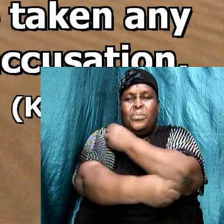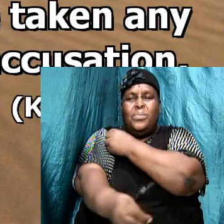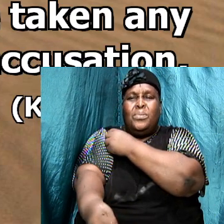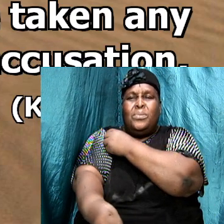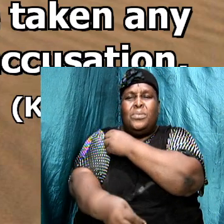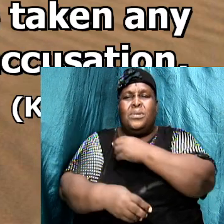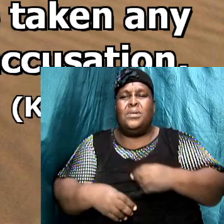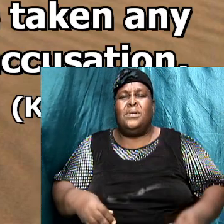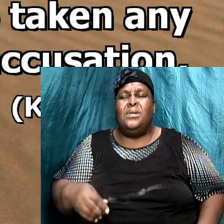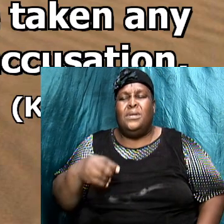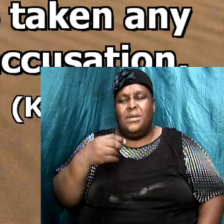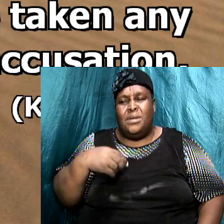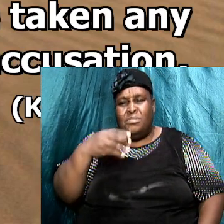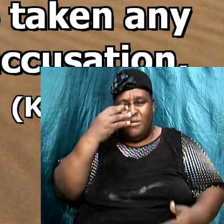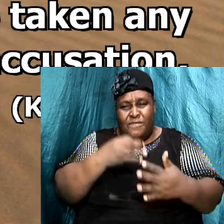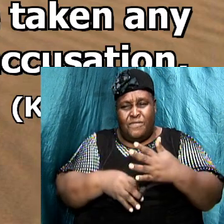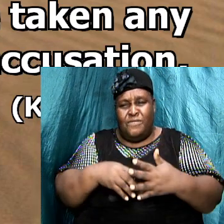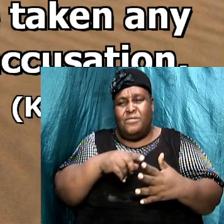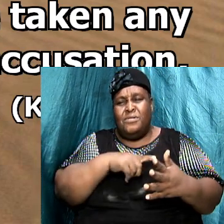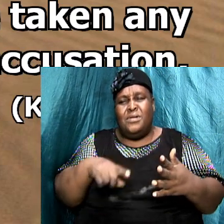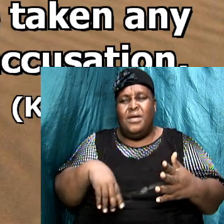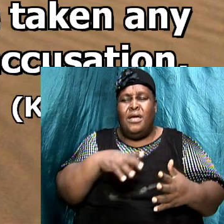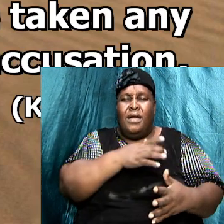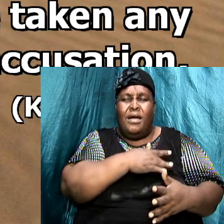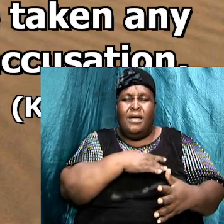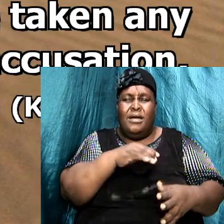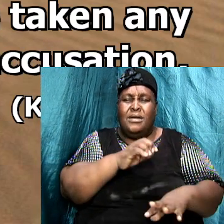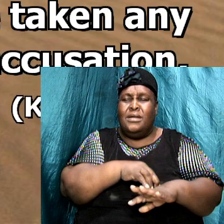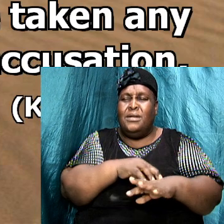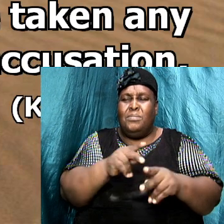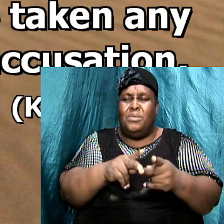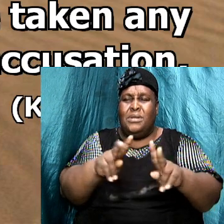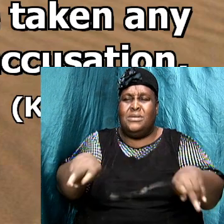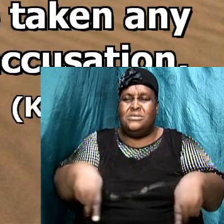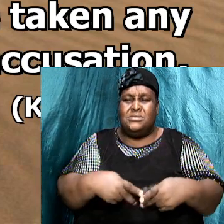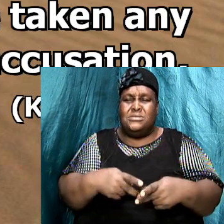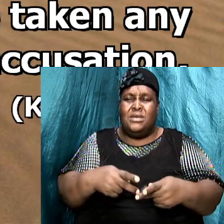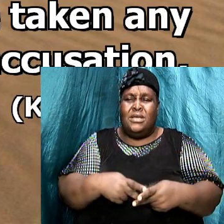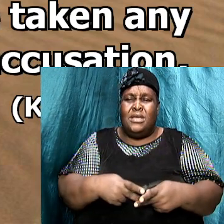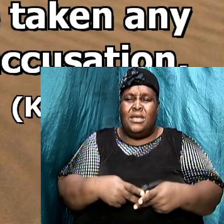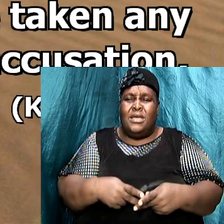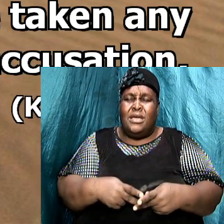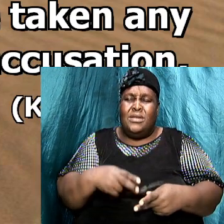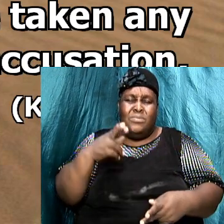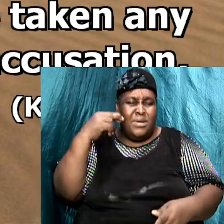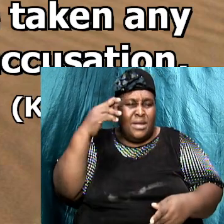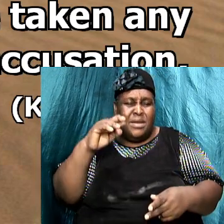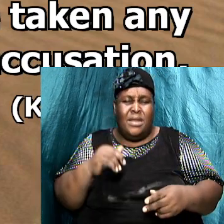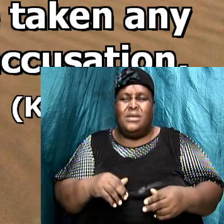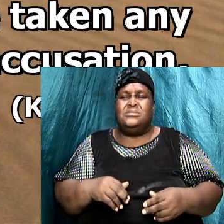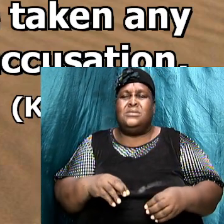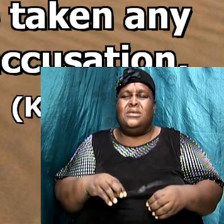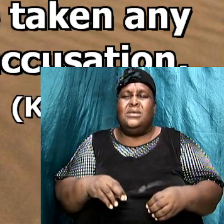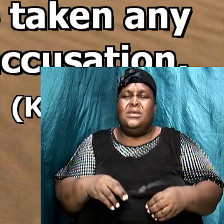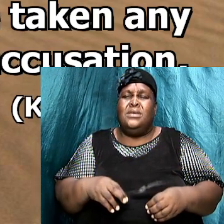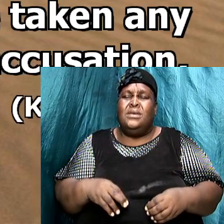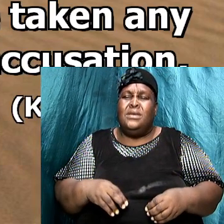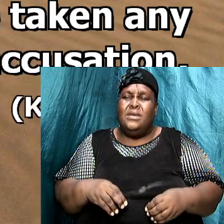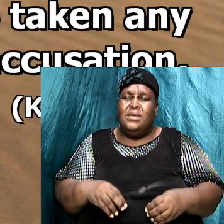Because he's before the Lord and his heart is at a place. And he recognized how he gain, what he gain. And he said, Lord, I will give away the